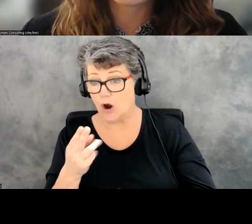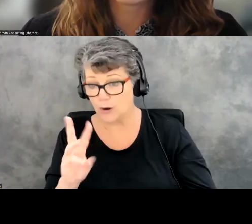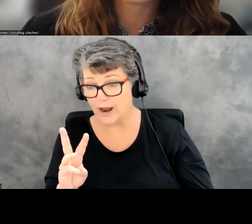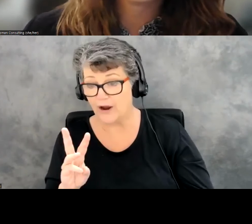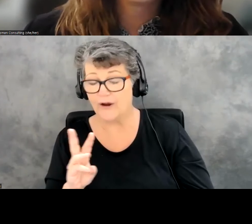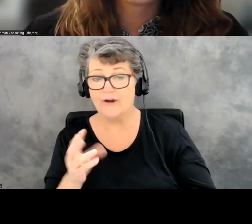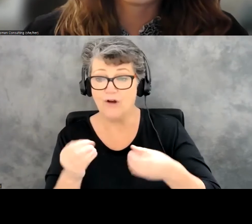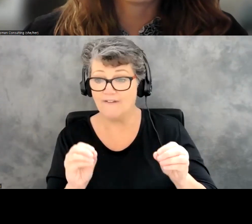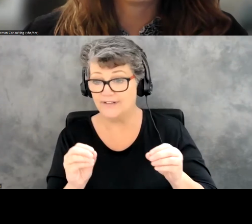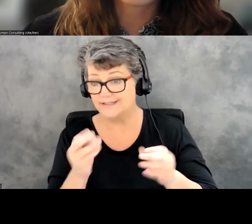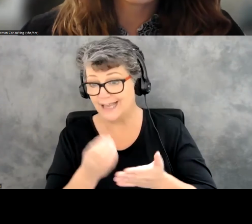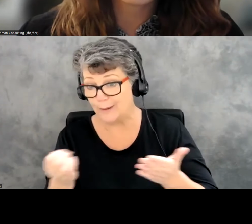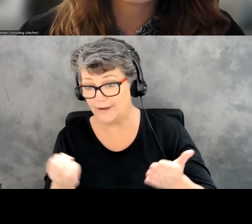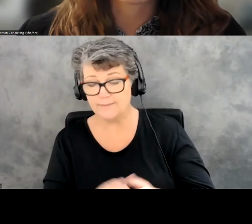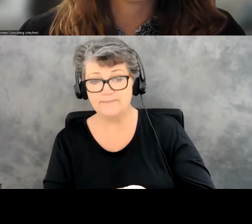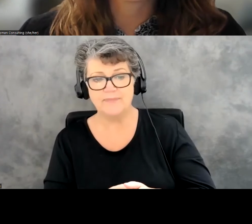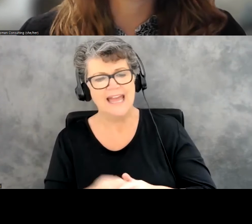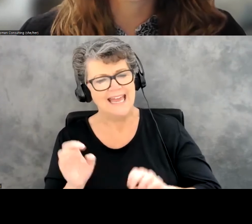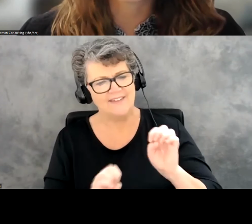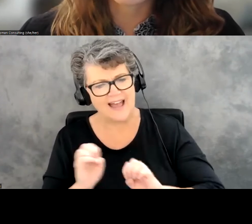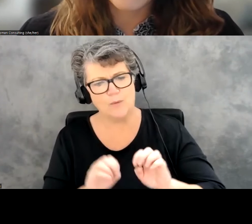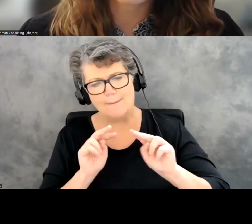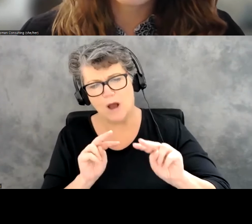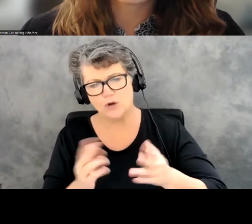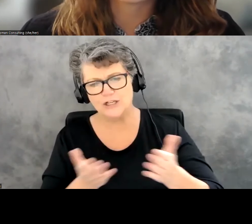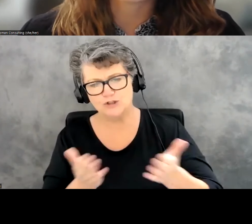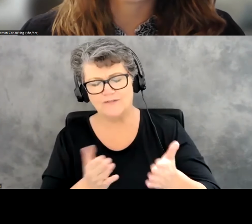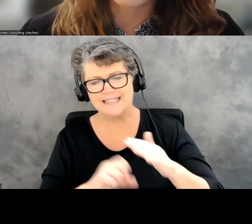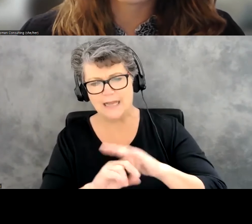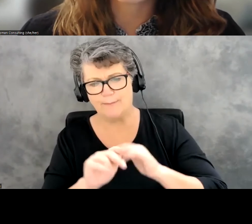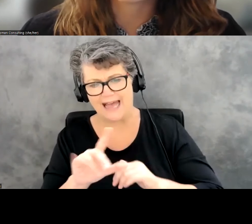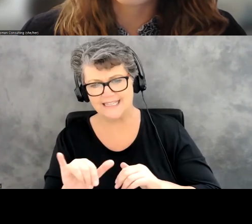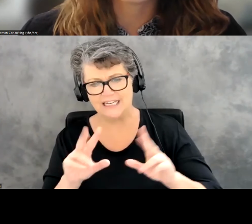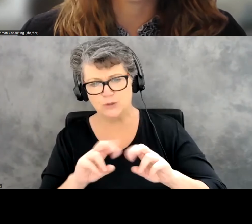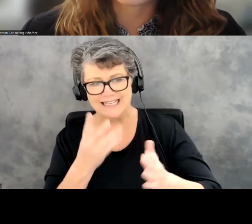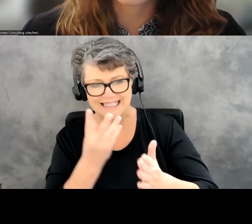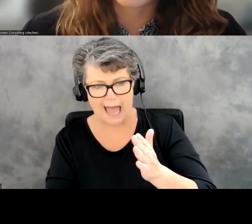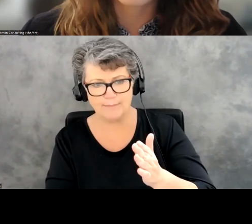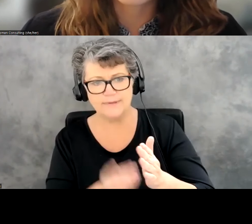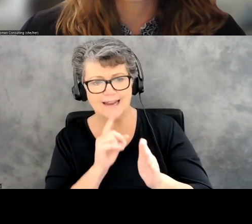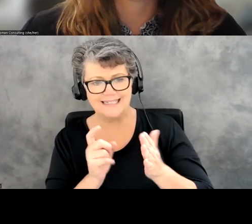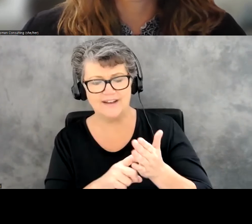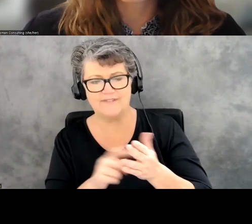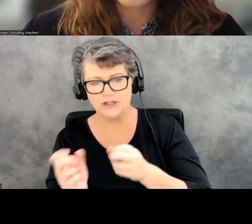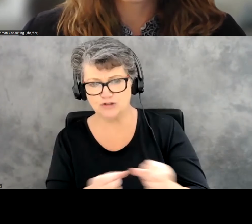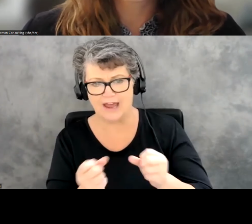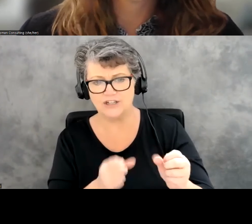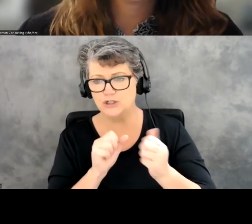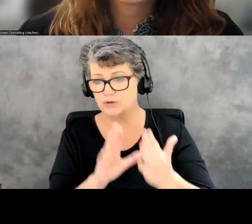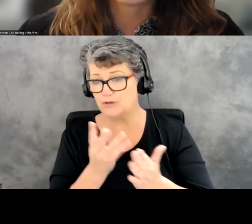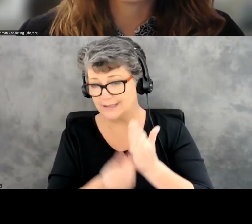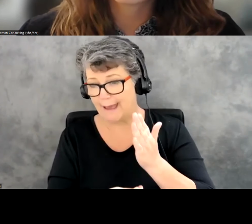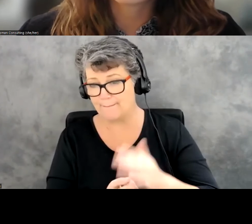office equipment, and evaluating and monitoring service capacity to assess gaps and identifying strategies to address